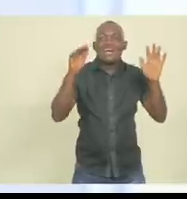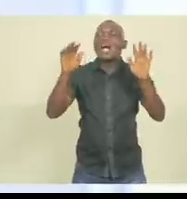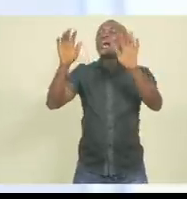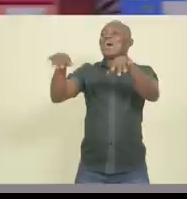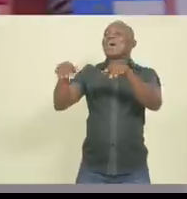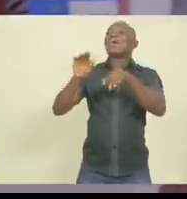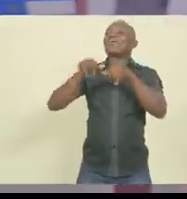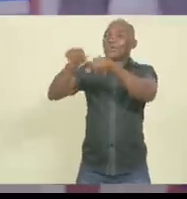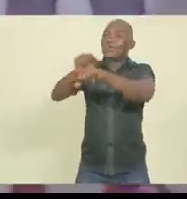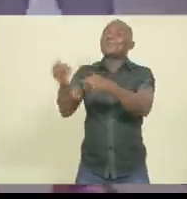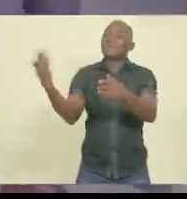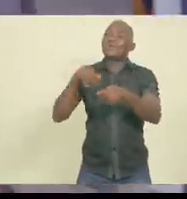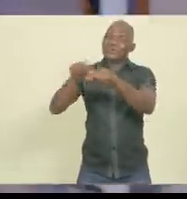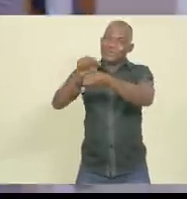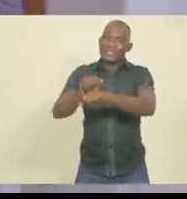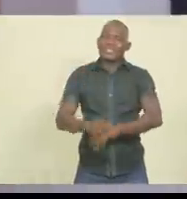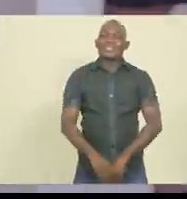will you get back to work?